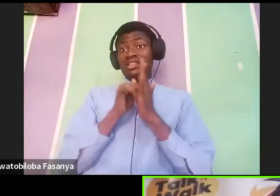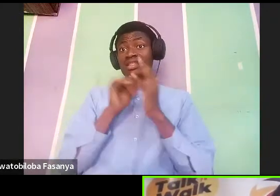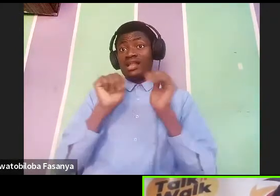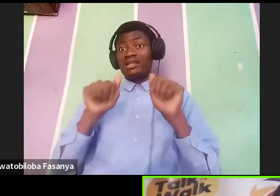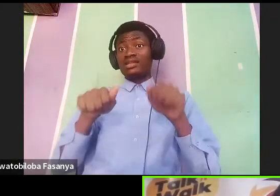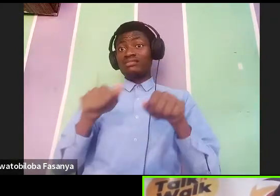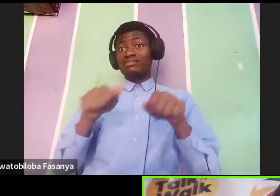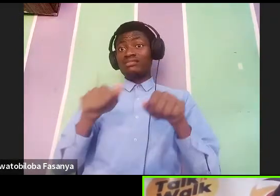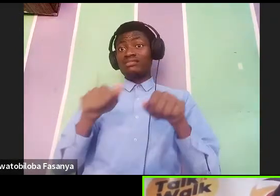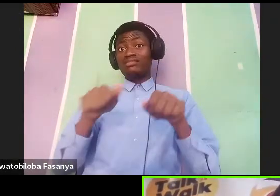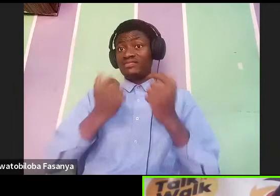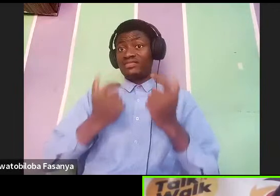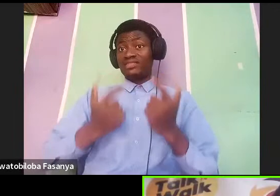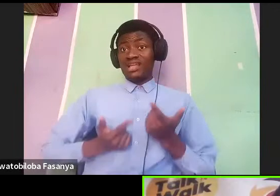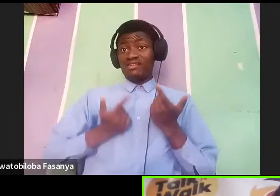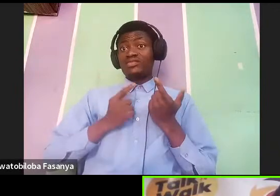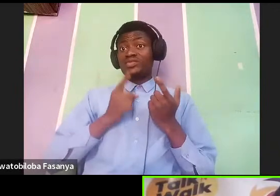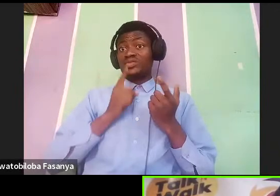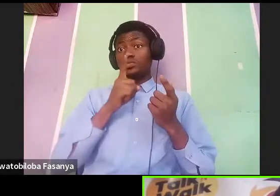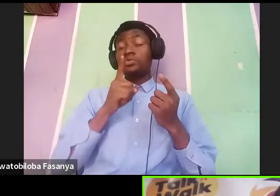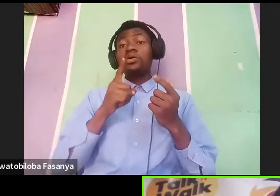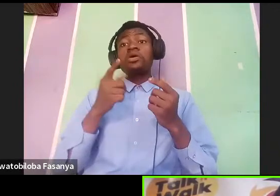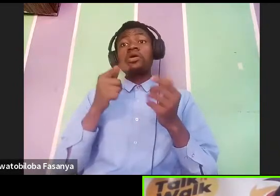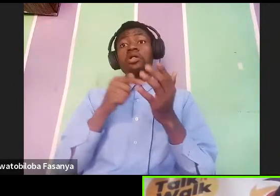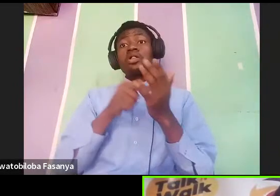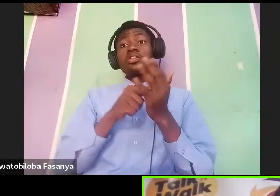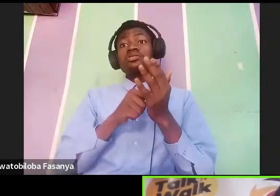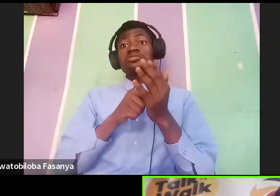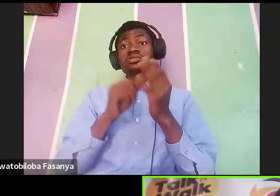you by Wellness Healthcare Group. Wellness